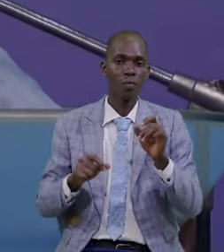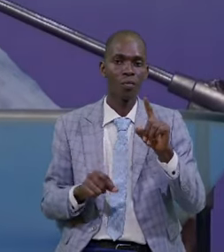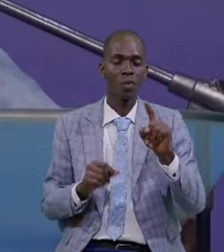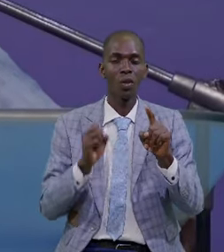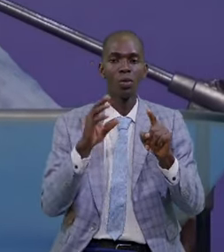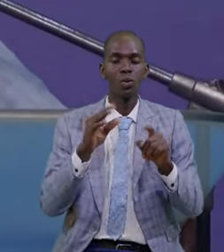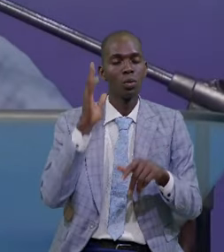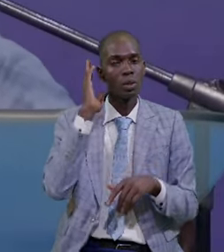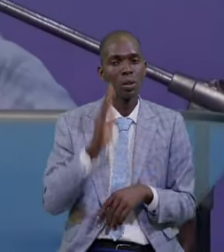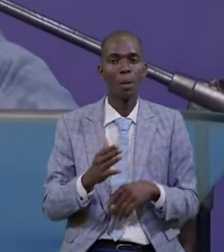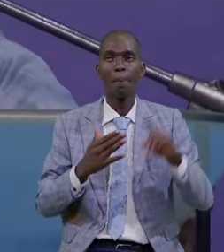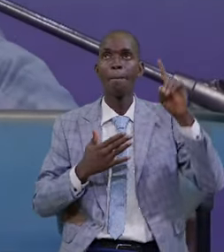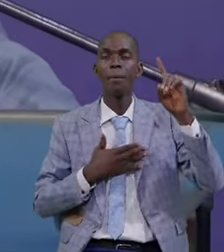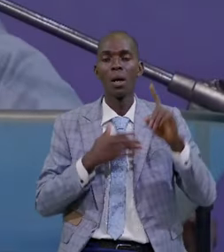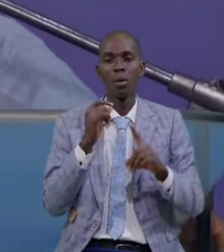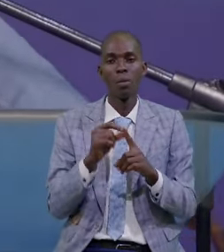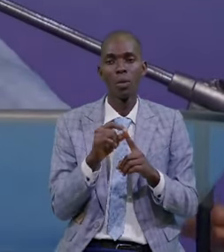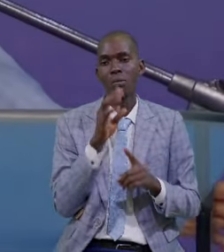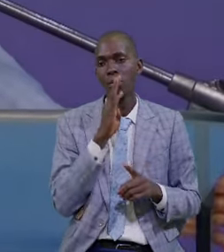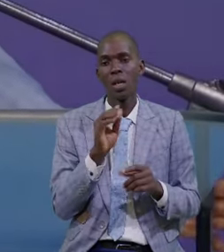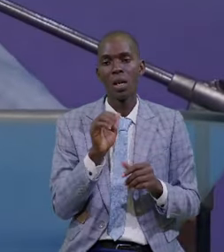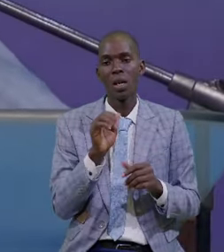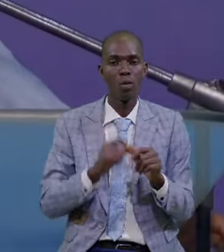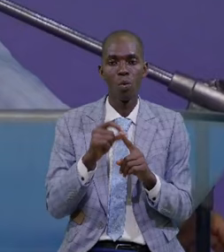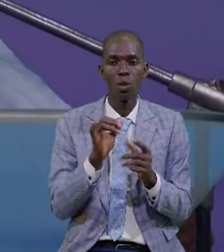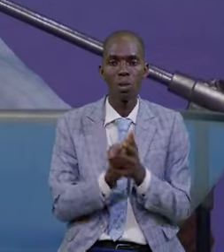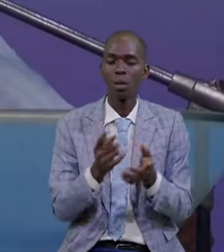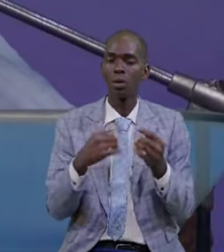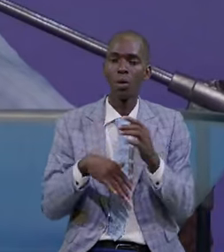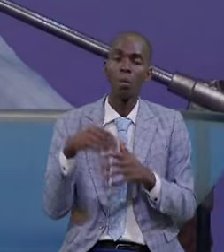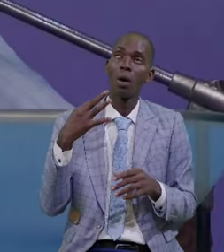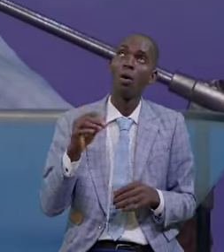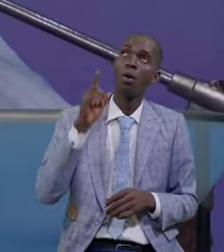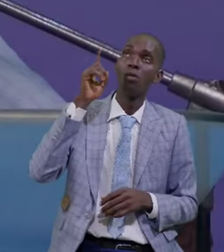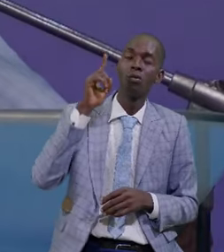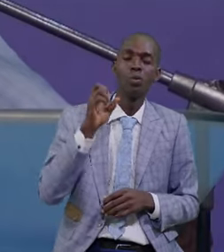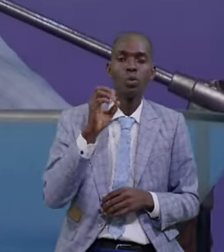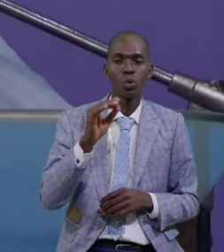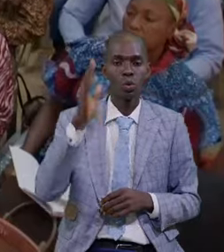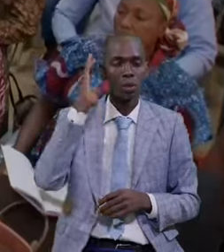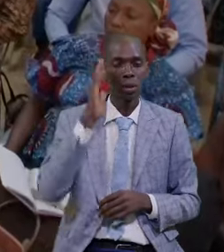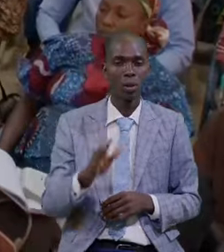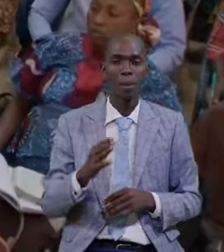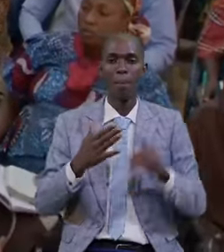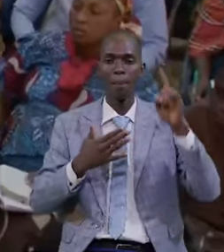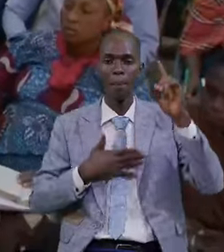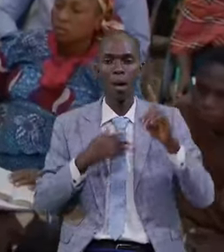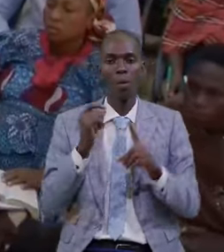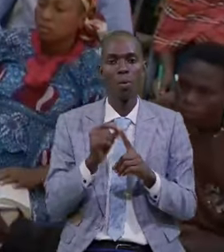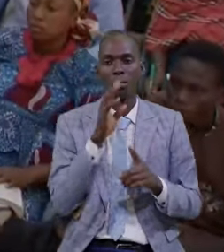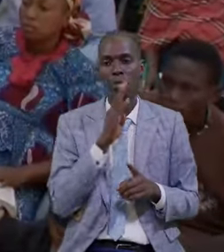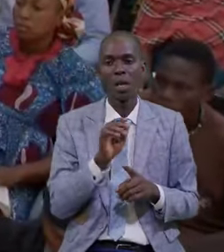be. Any word that comes out of him, so shall my word be. Any